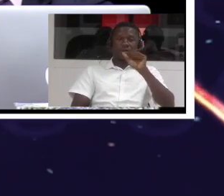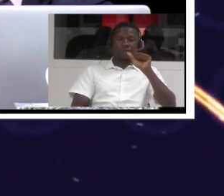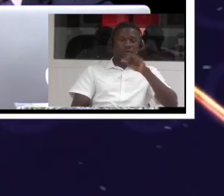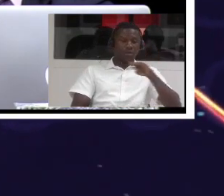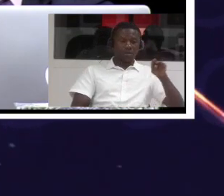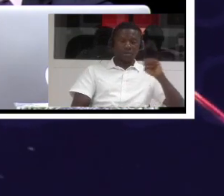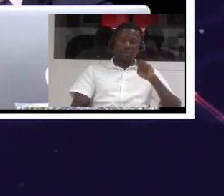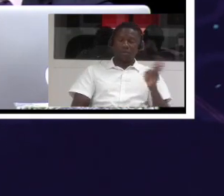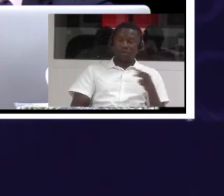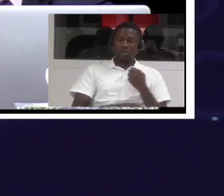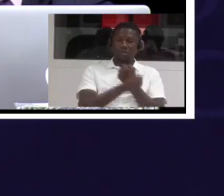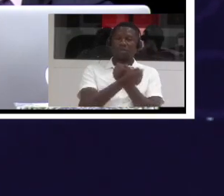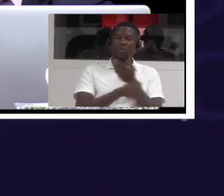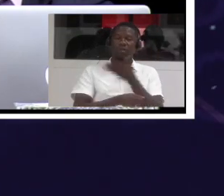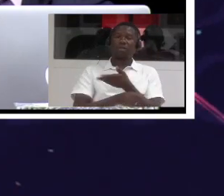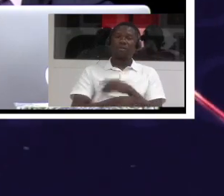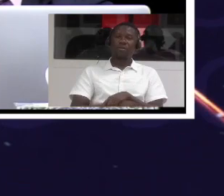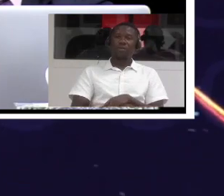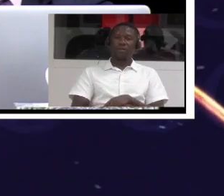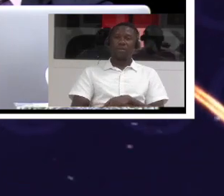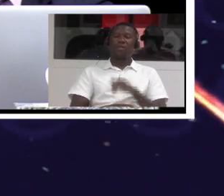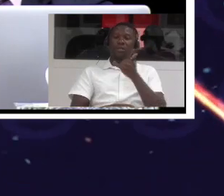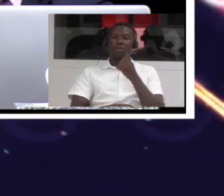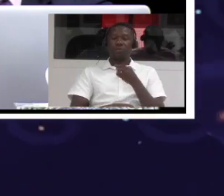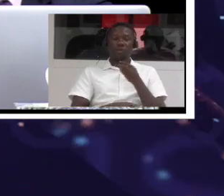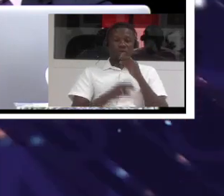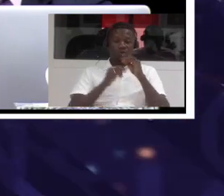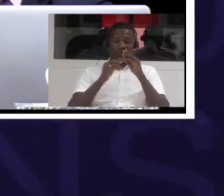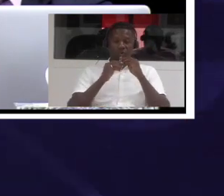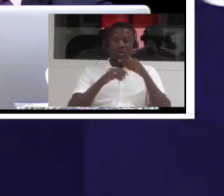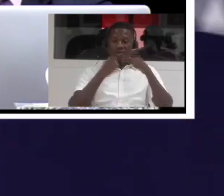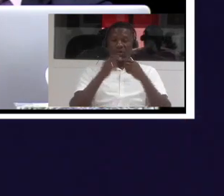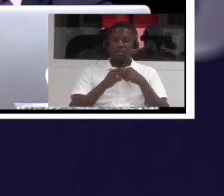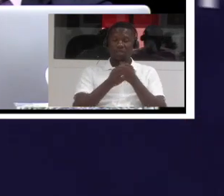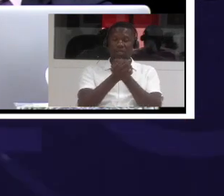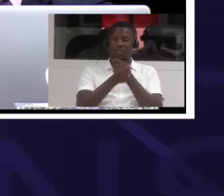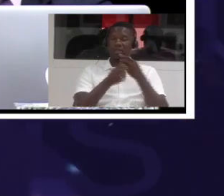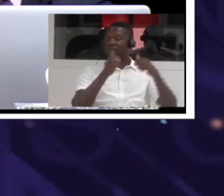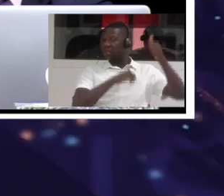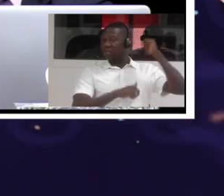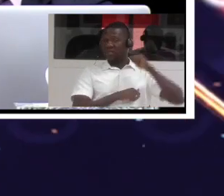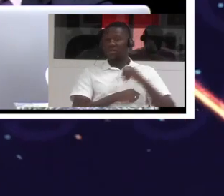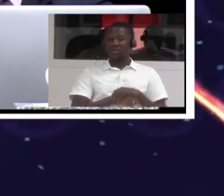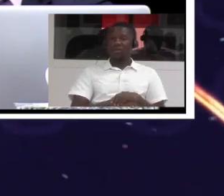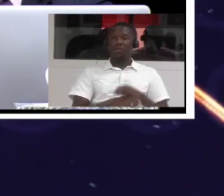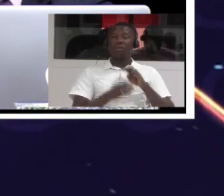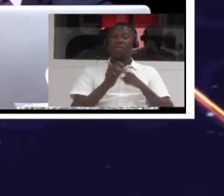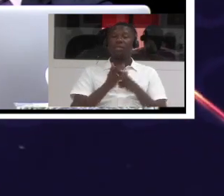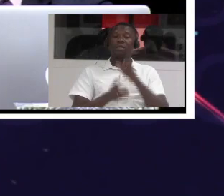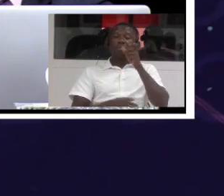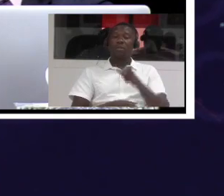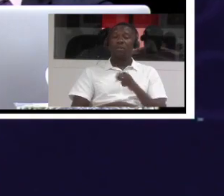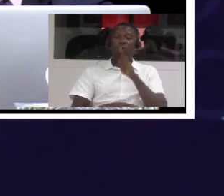about his case quite at length yesterday. He is the person who became paralyzed? Yes. His wife, first